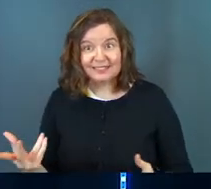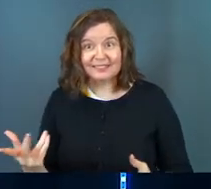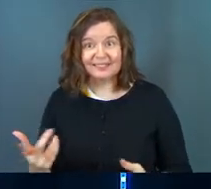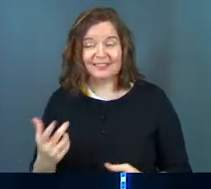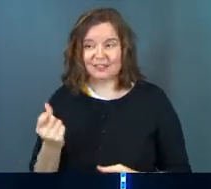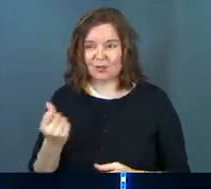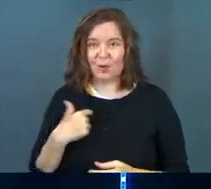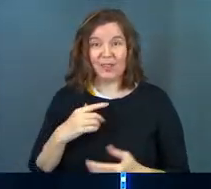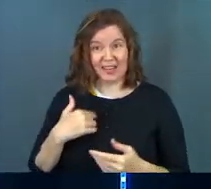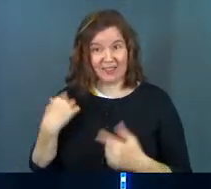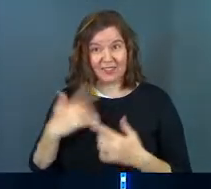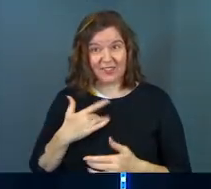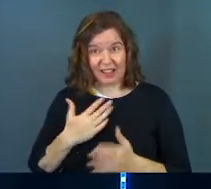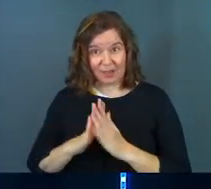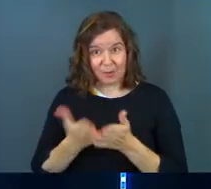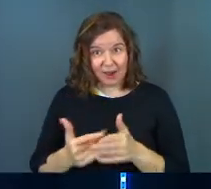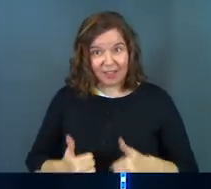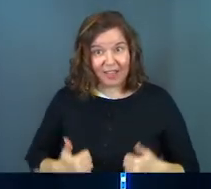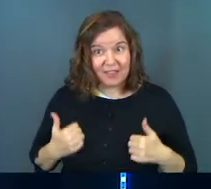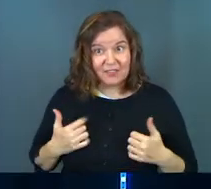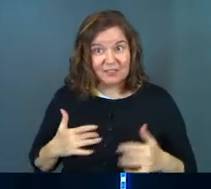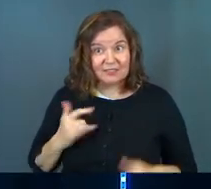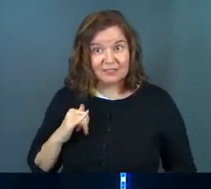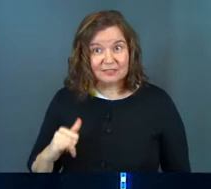Right? Does that ever feel like your prayer life?